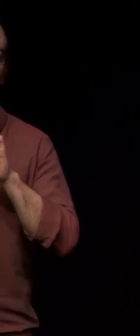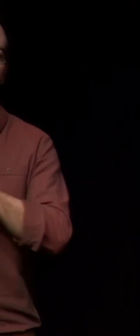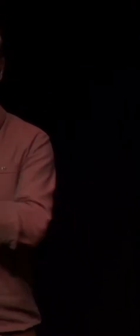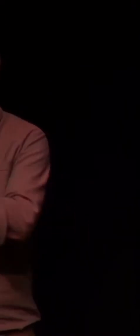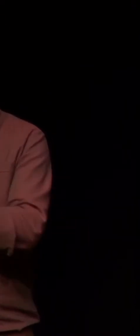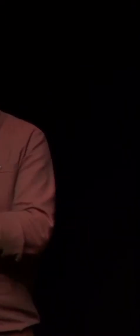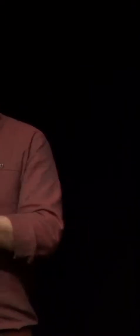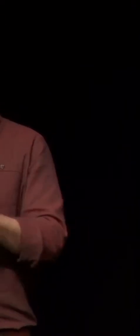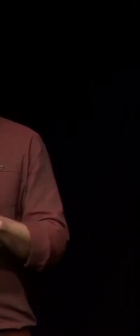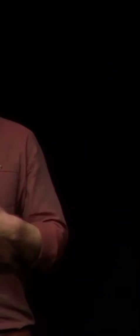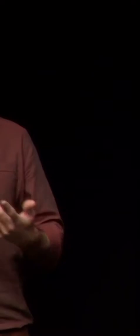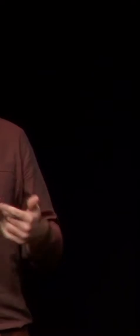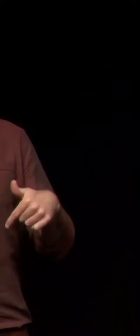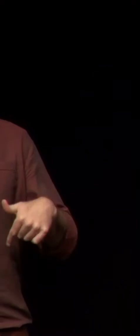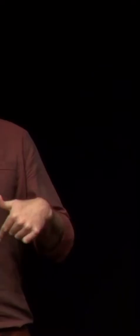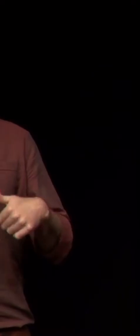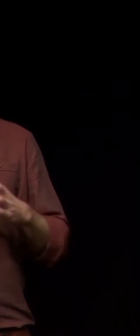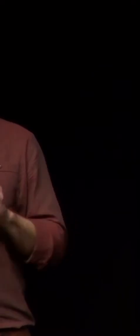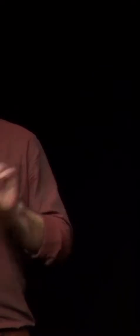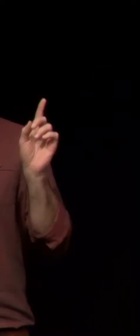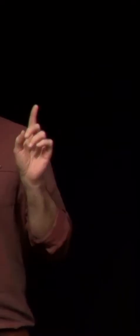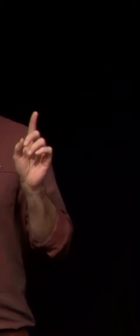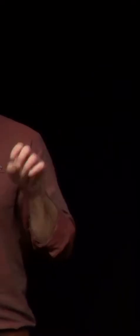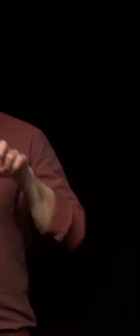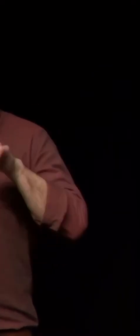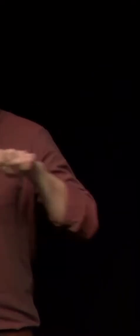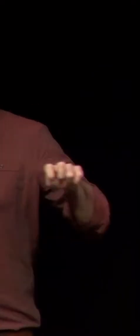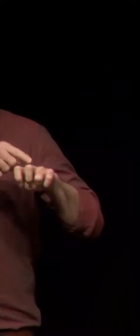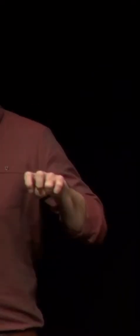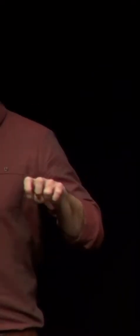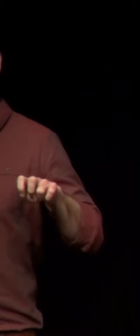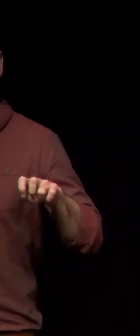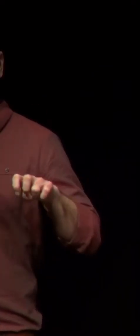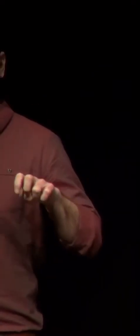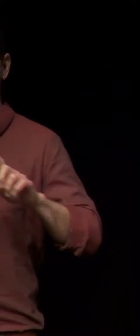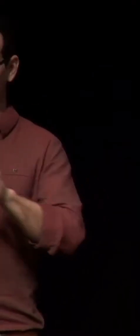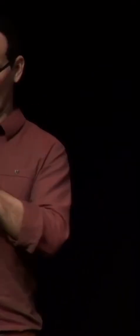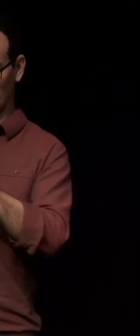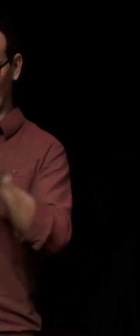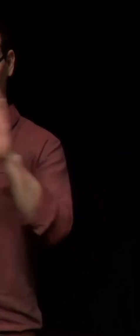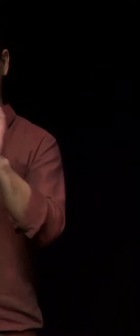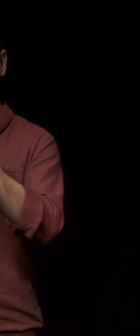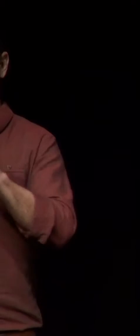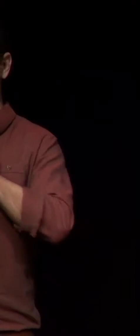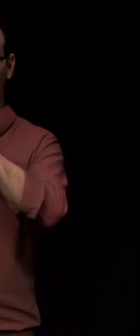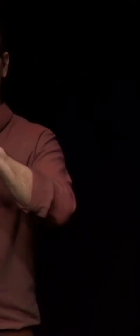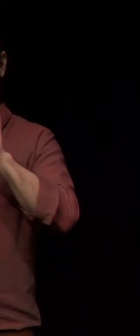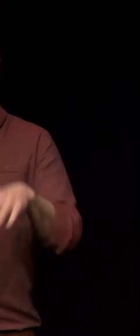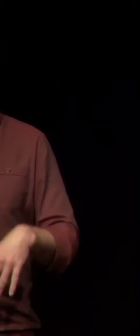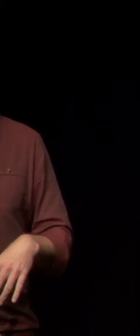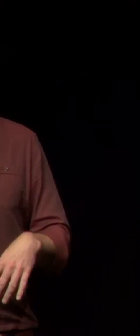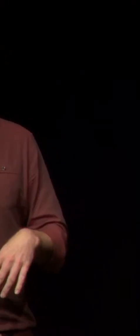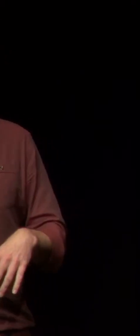remember a panel where I heard employers share so many positive, inspiring kinds of messages. So that gives me